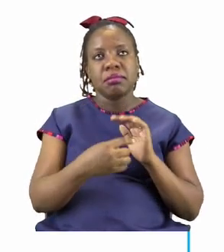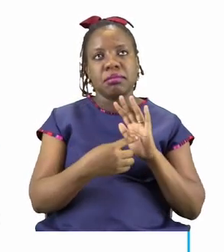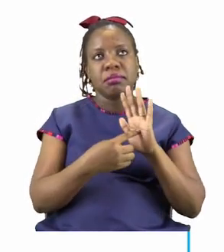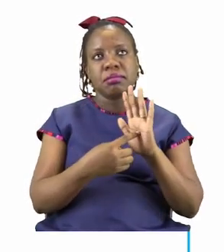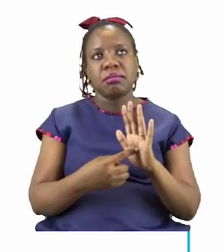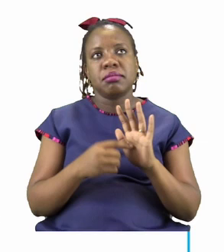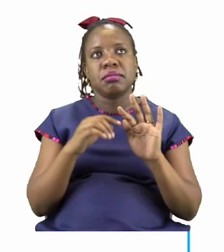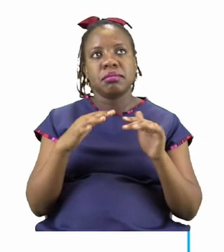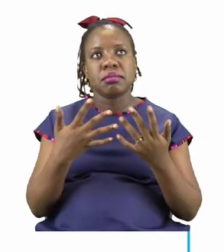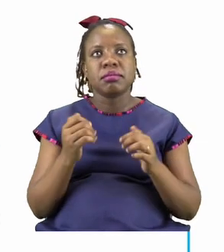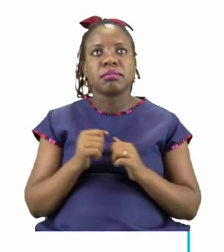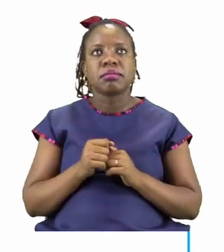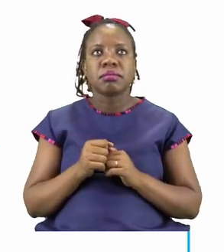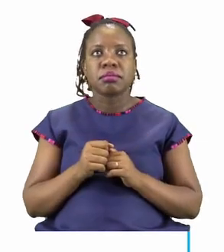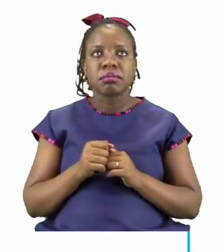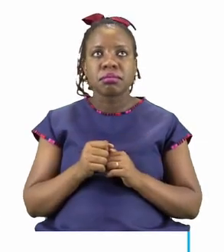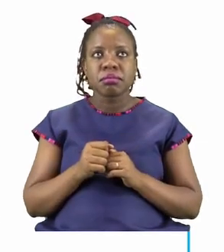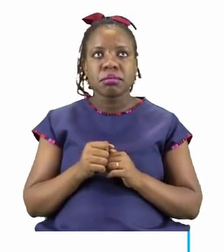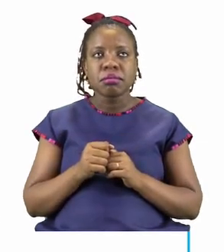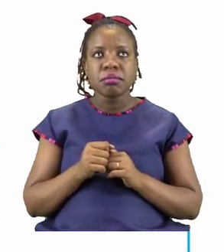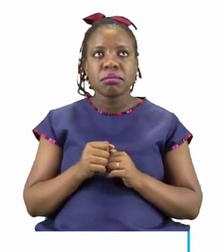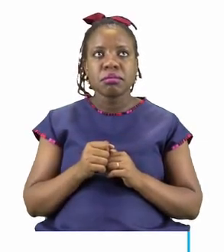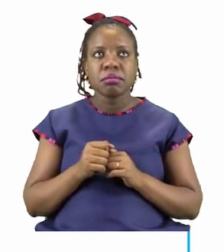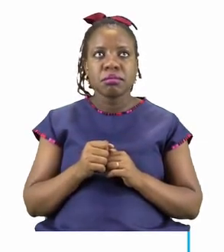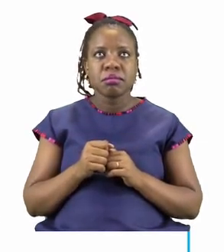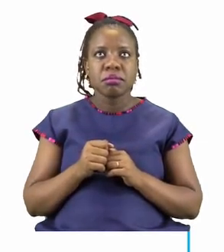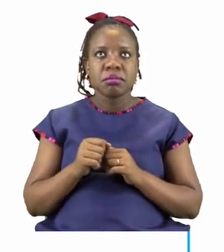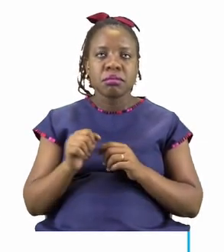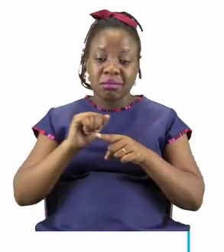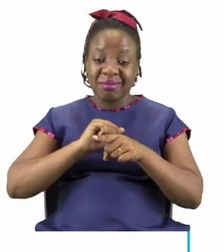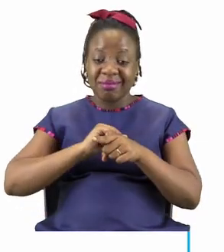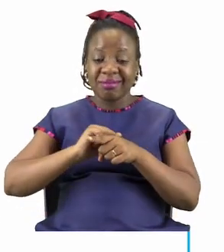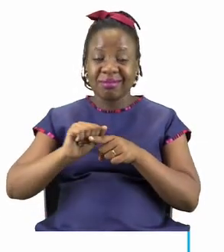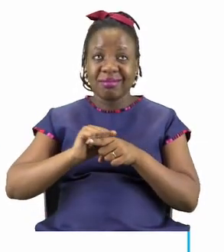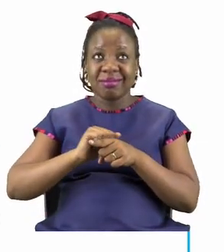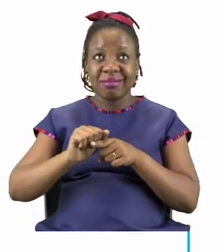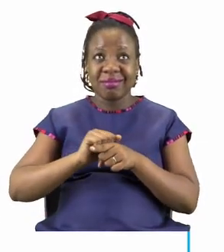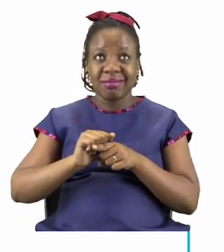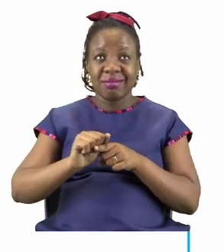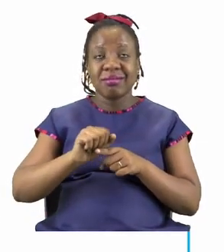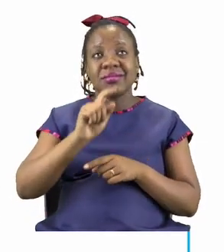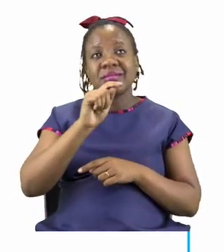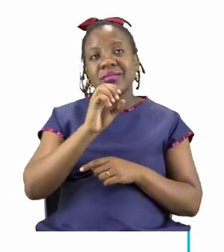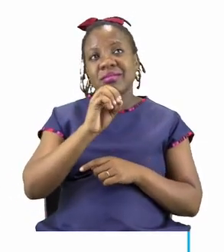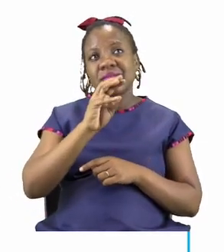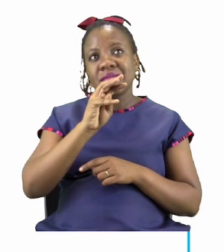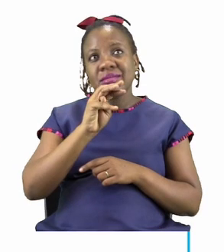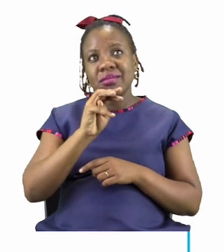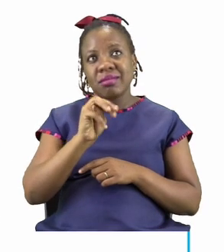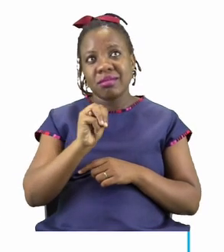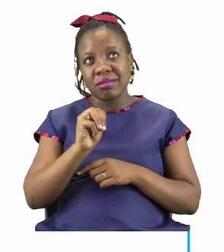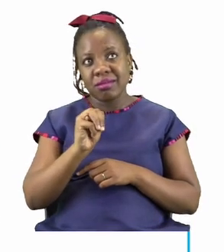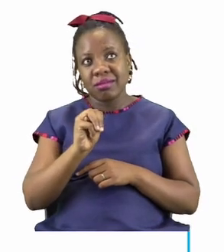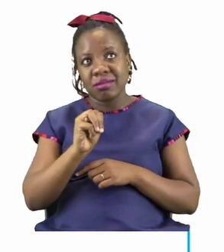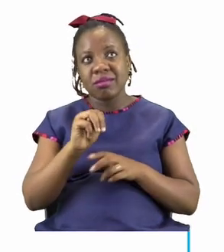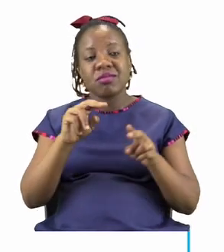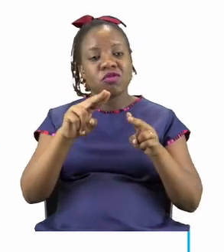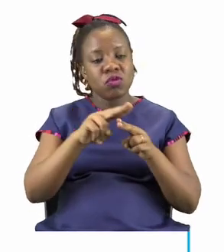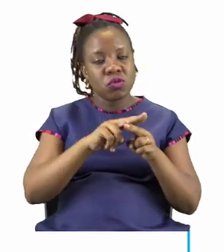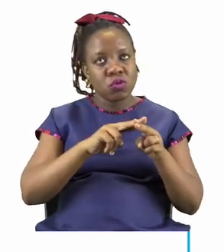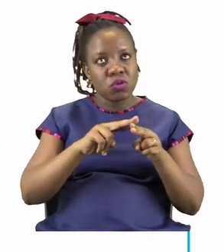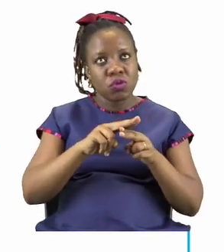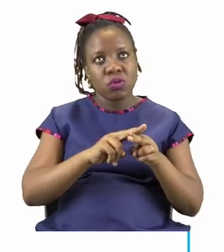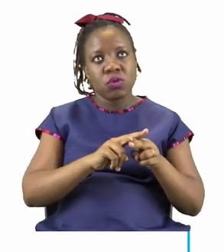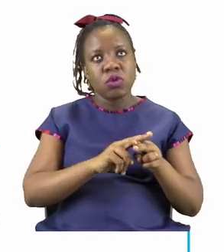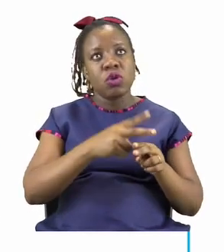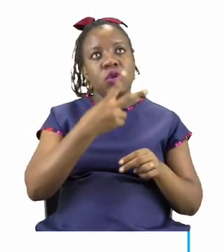through the first one. It says here, during practice, Tom used